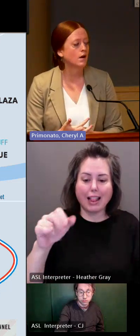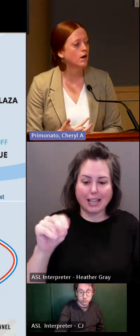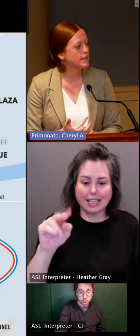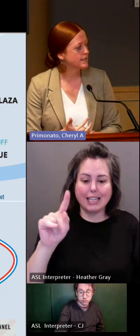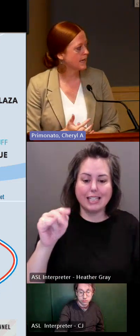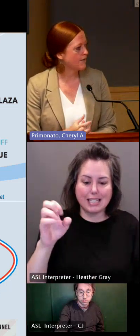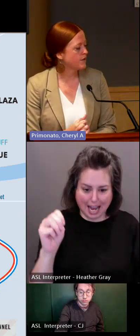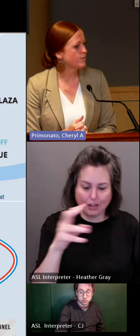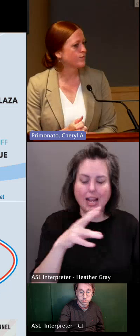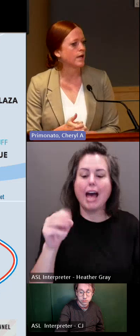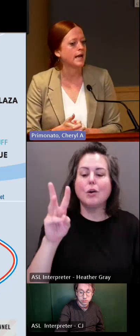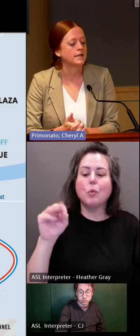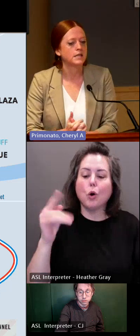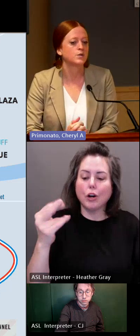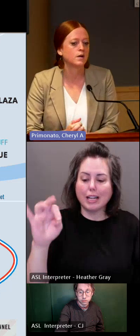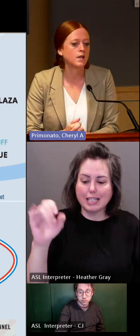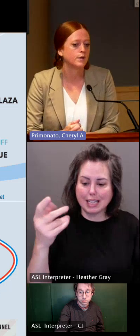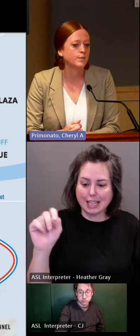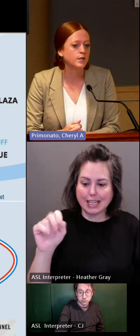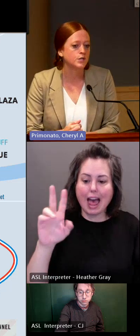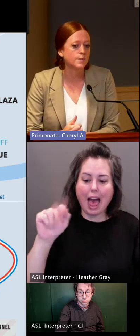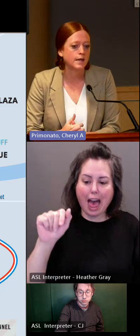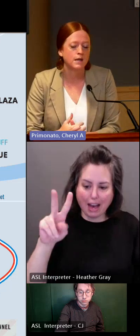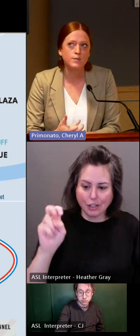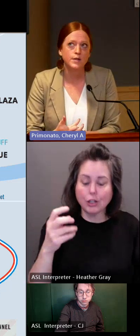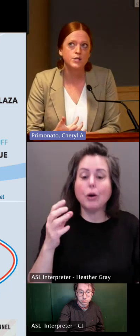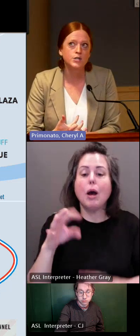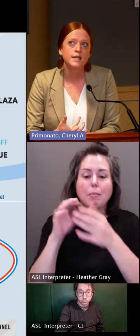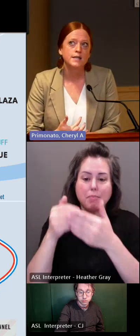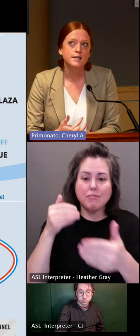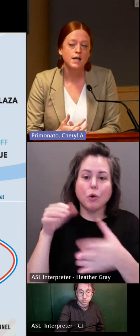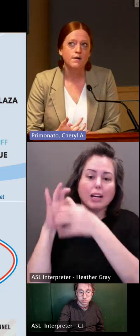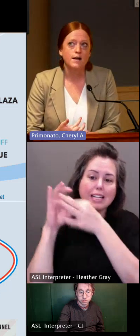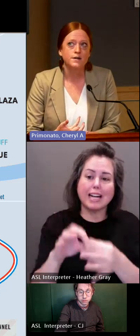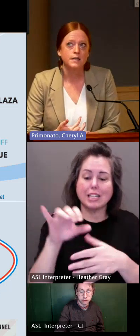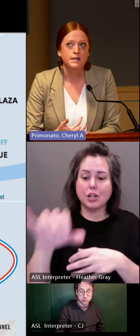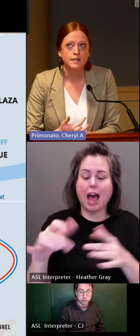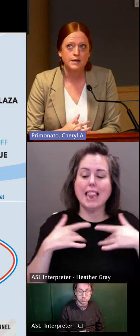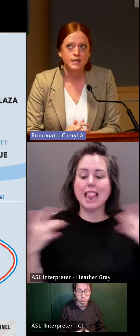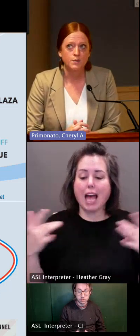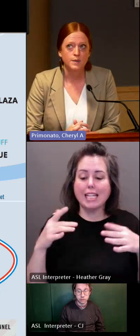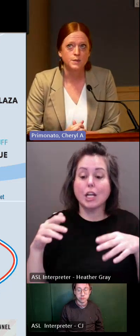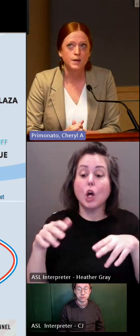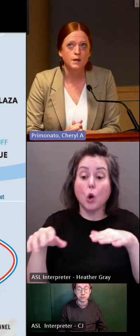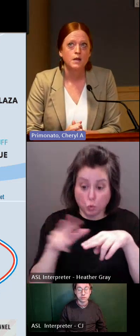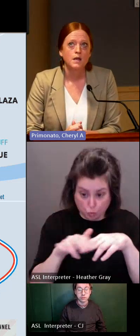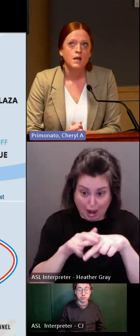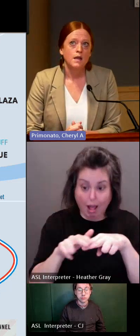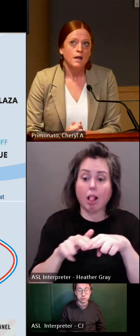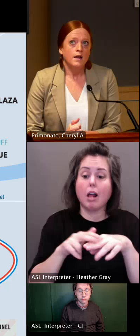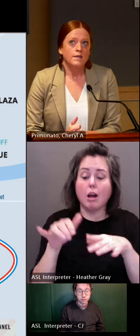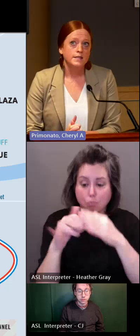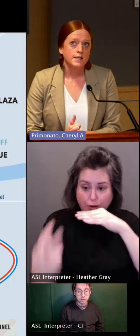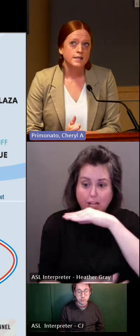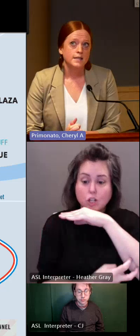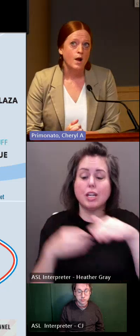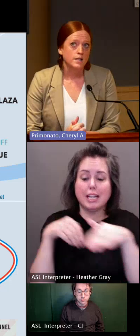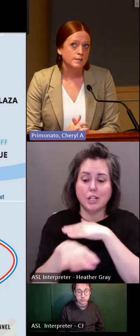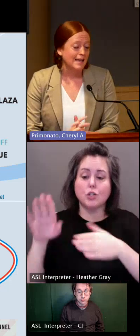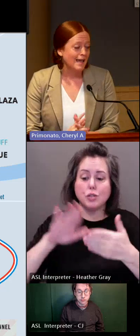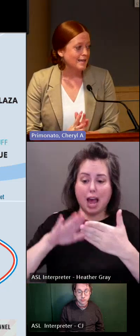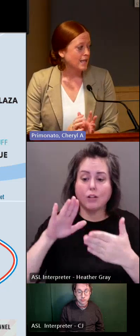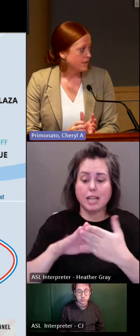Avenue and then Arlington Avenue before connecting to our light rail bridge, the Panhandle Bridge, to take riders into downtown Pittsburgh. This